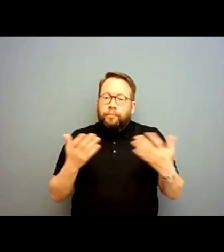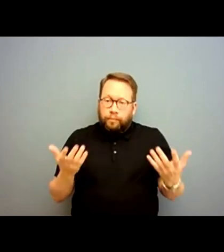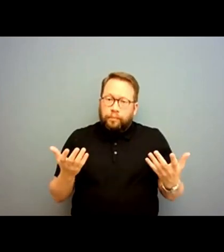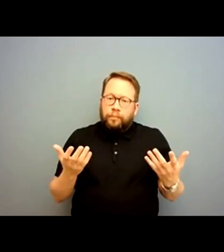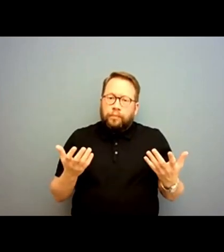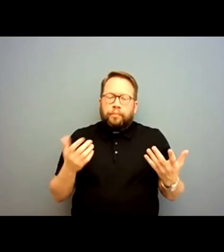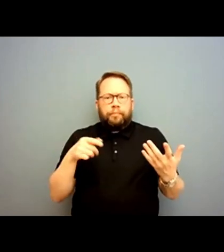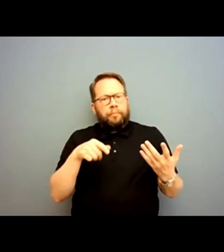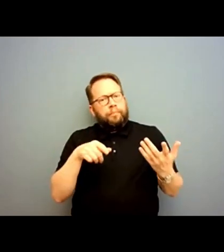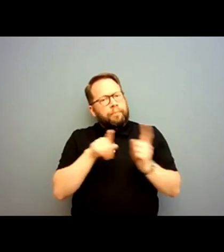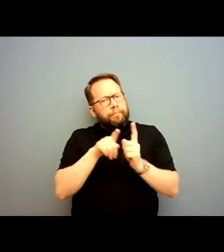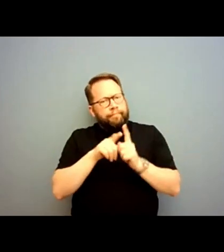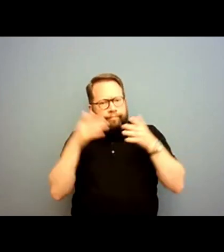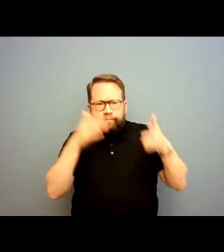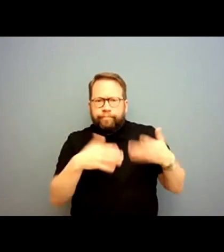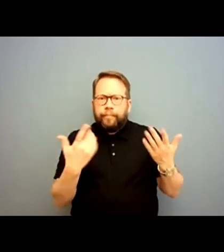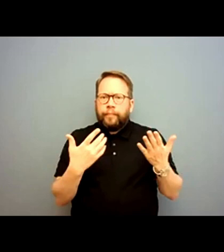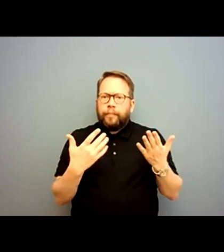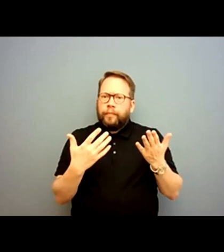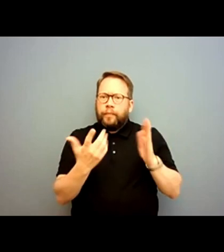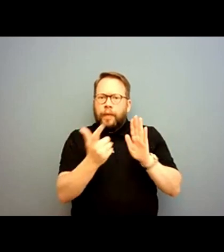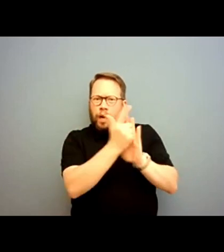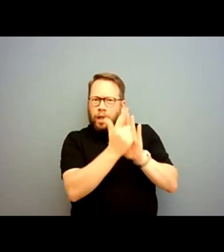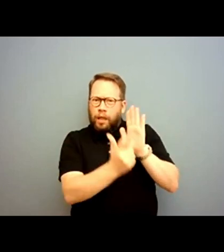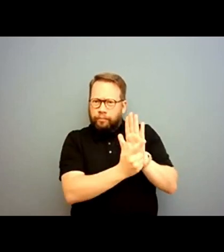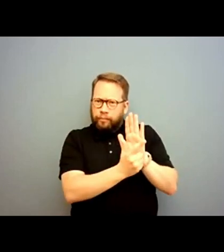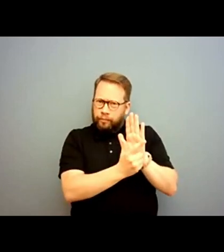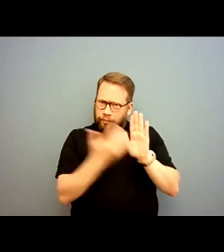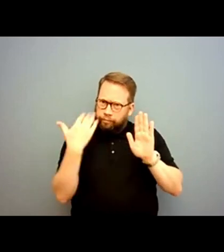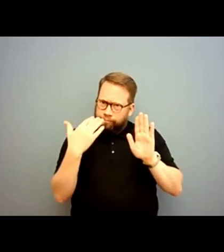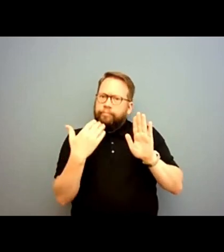The vision sets the goal for the Nordic region to become the most